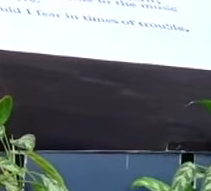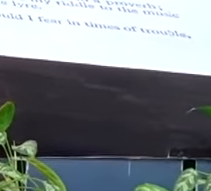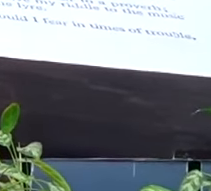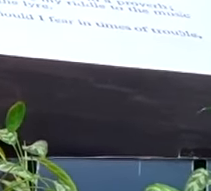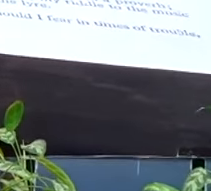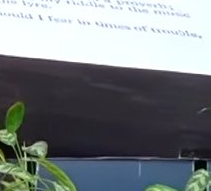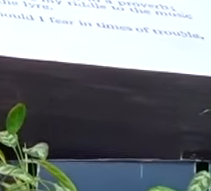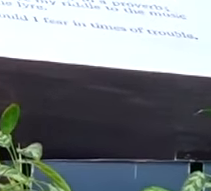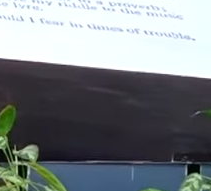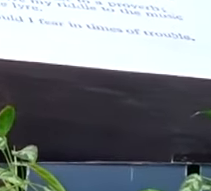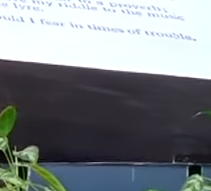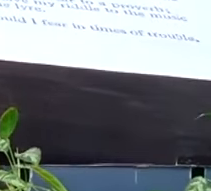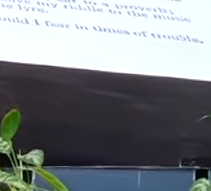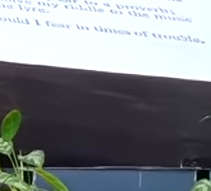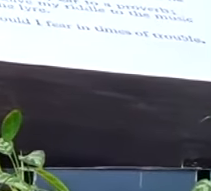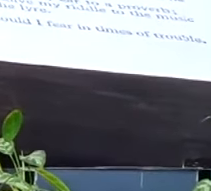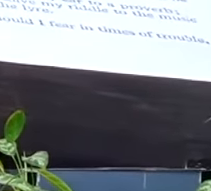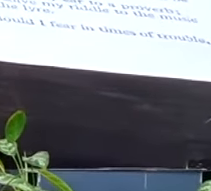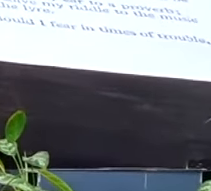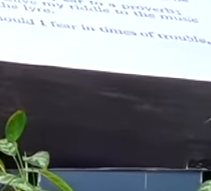today.